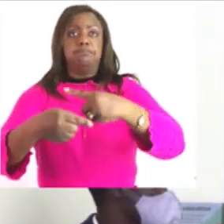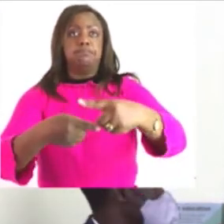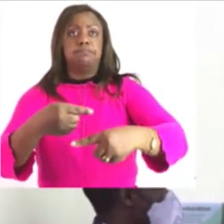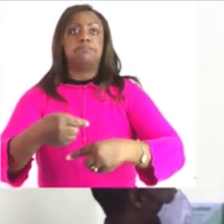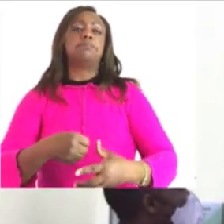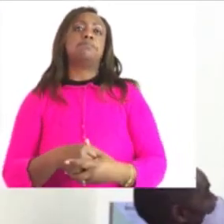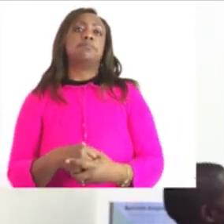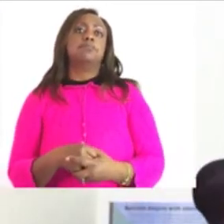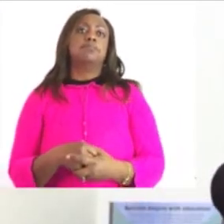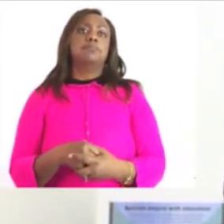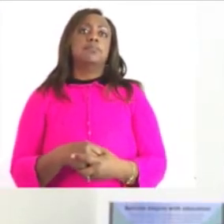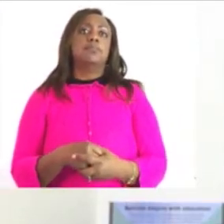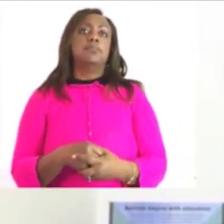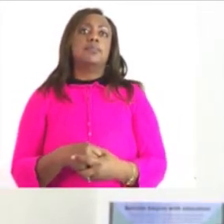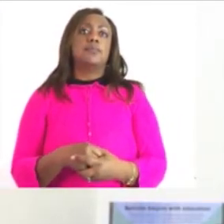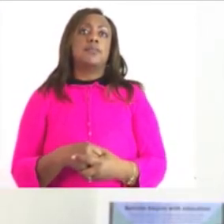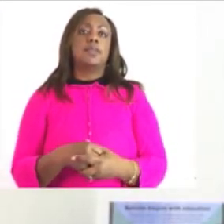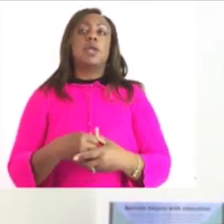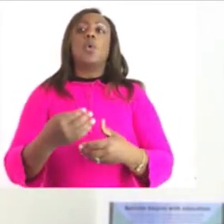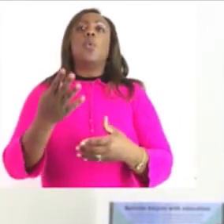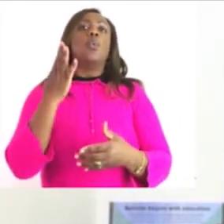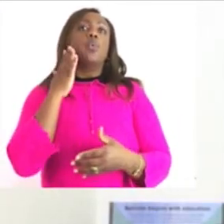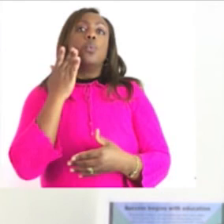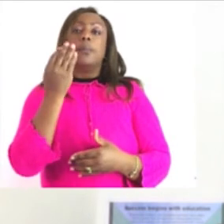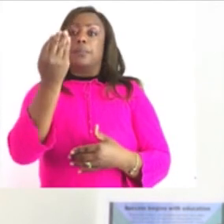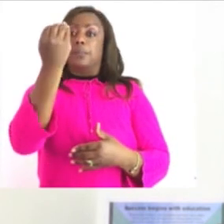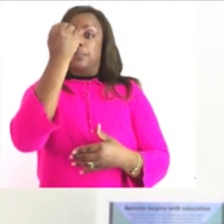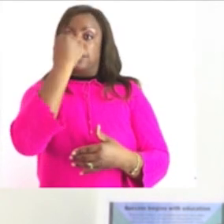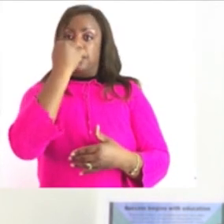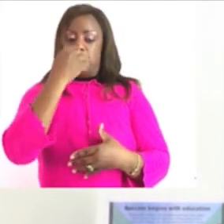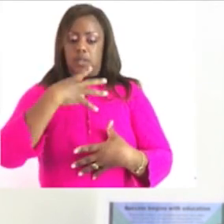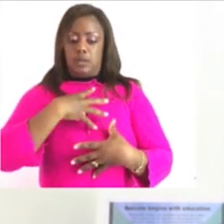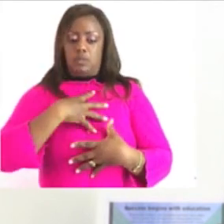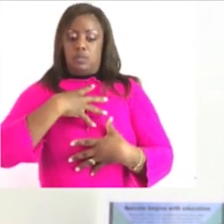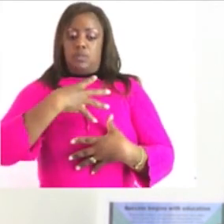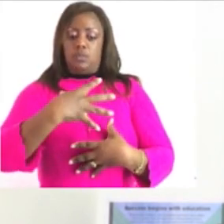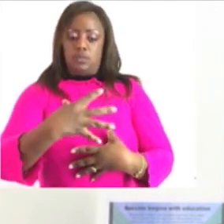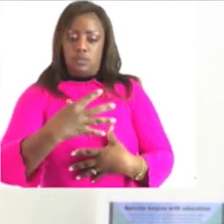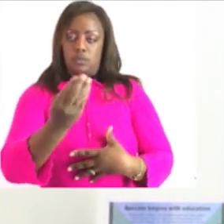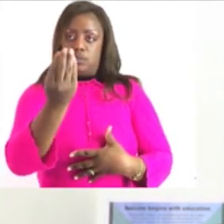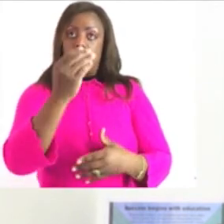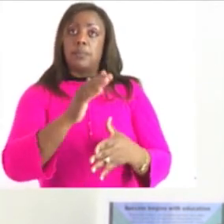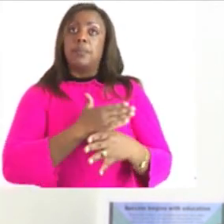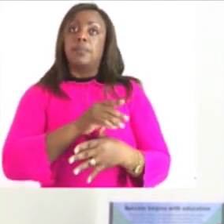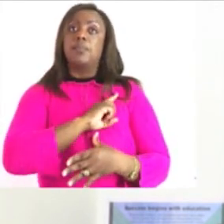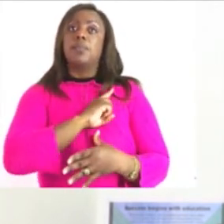Inhaling process, our chest has to expand or become bigger.